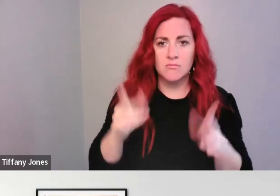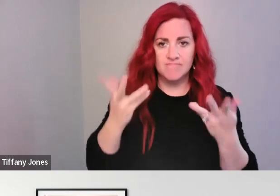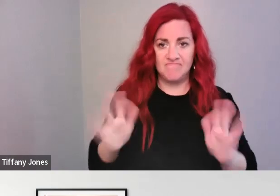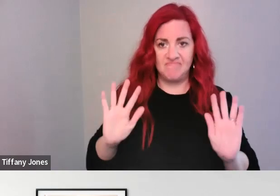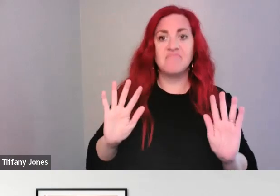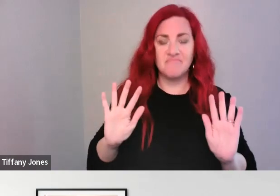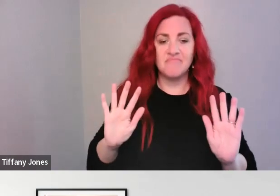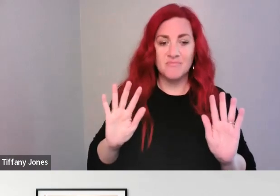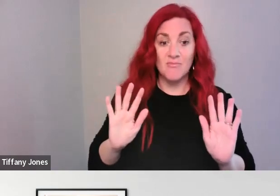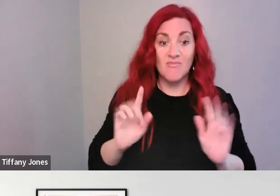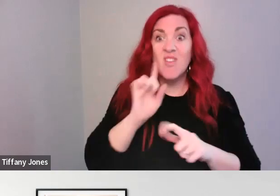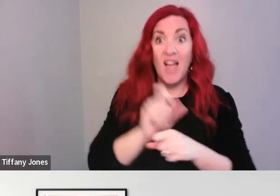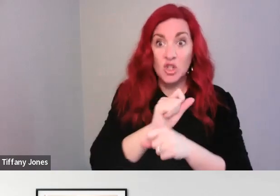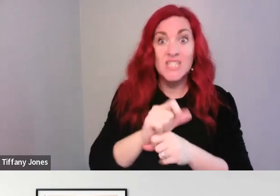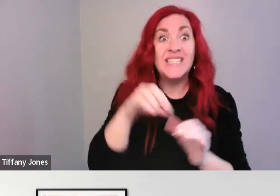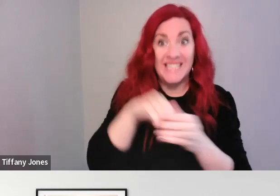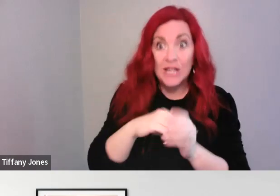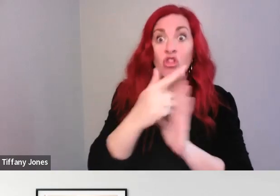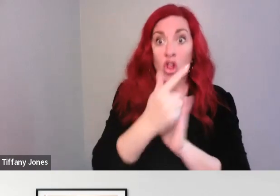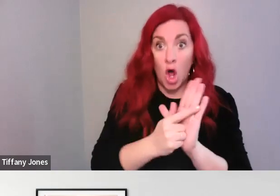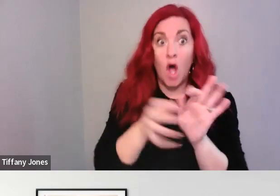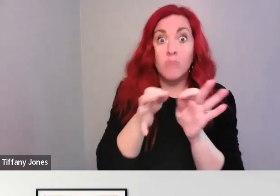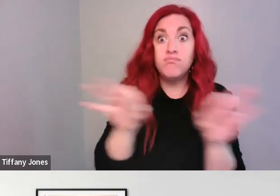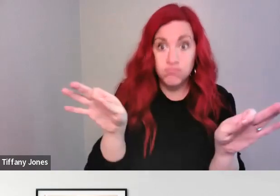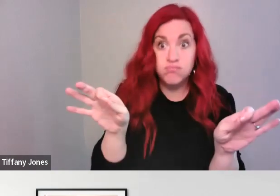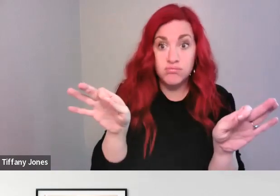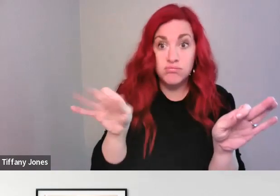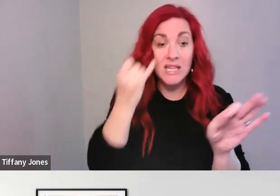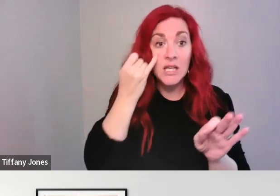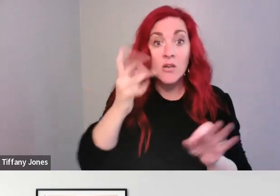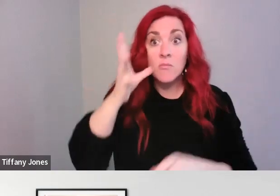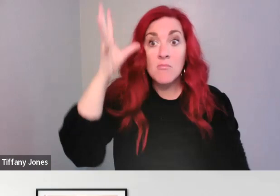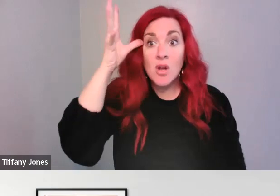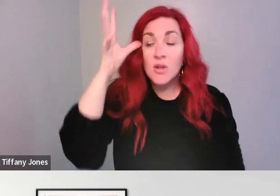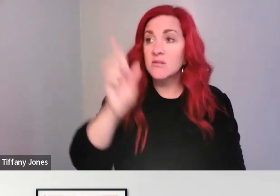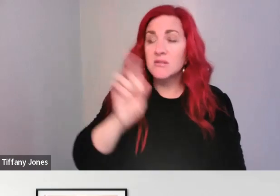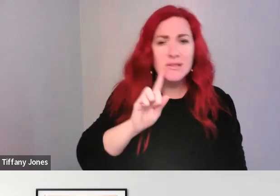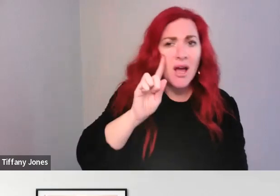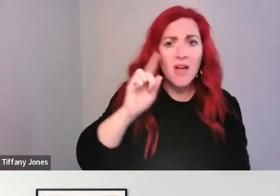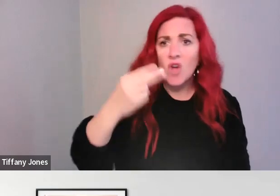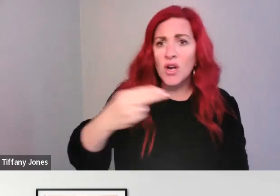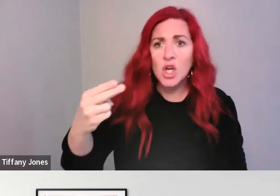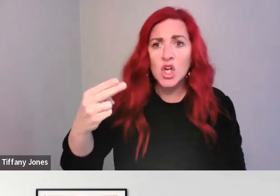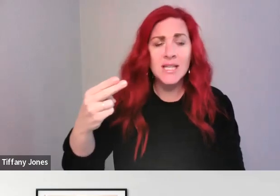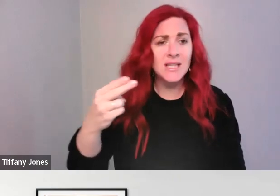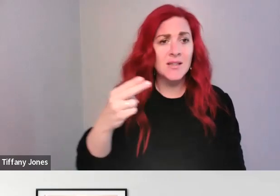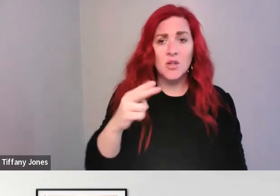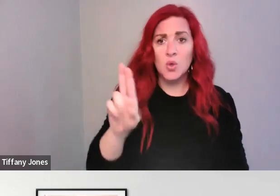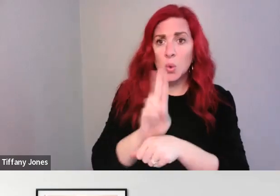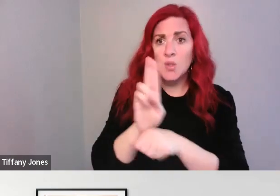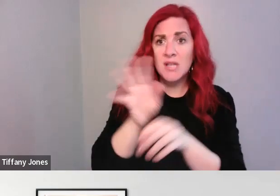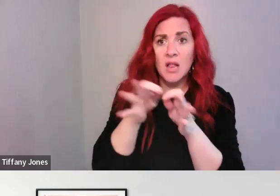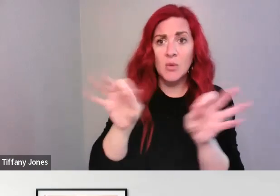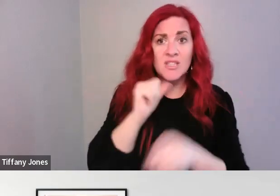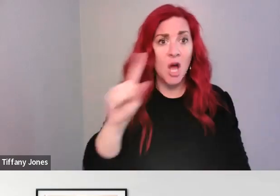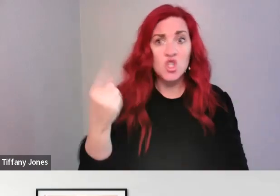it's actually in the law. So if you are a parent who's deaf or hard of hearing or speaks a language other than English,